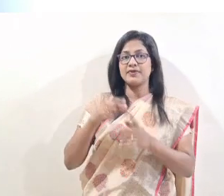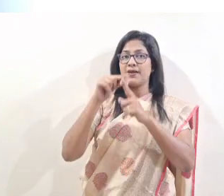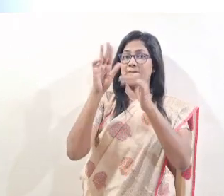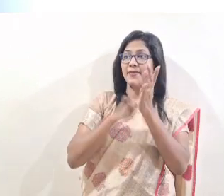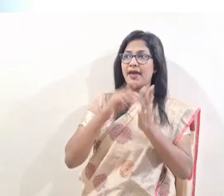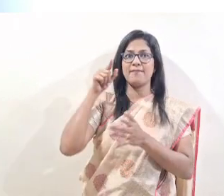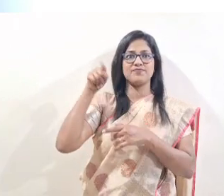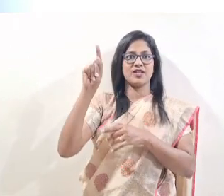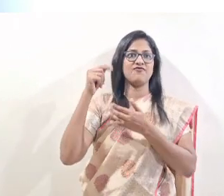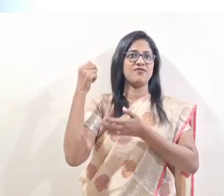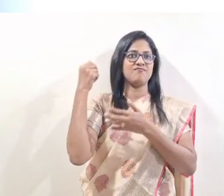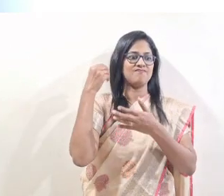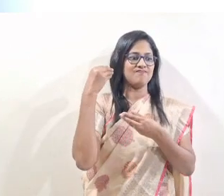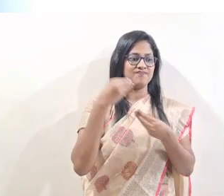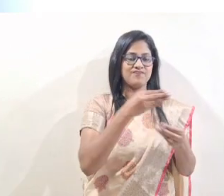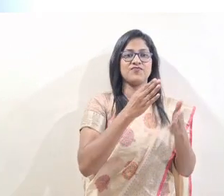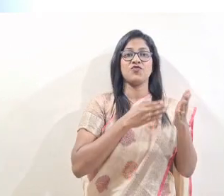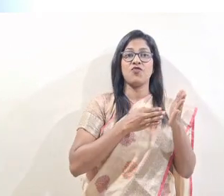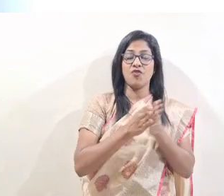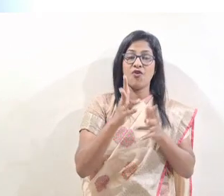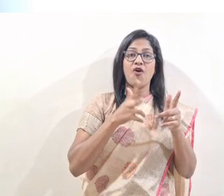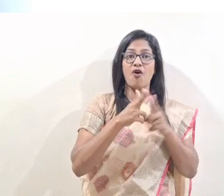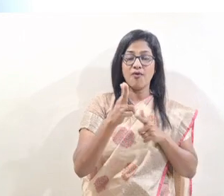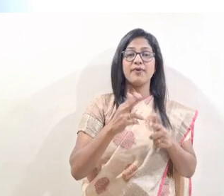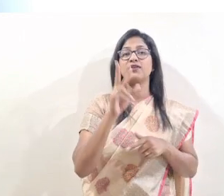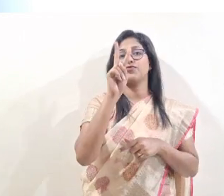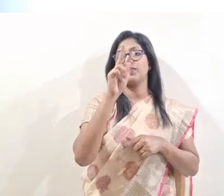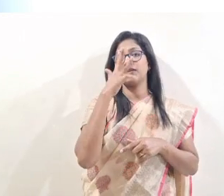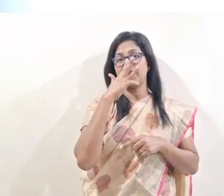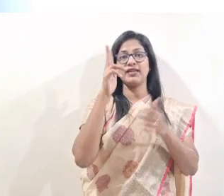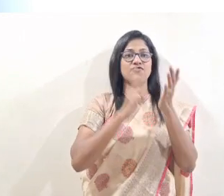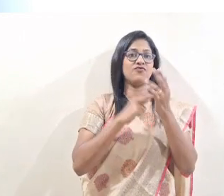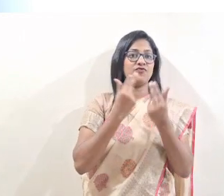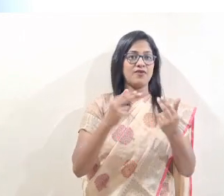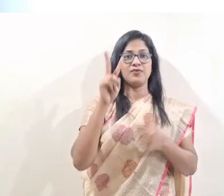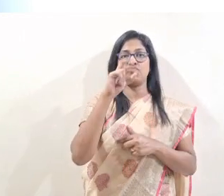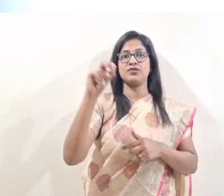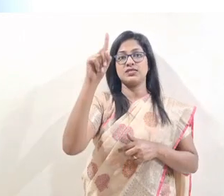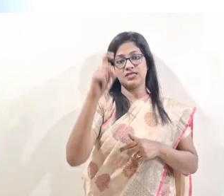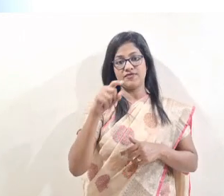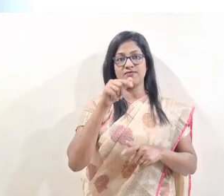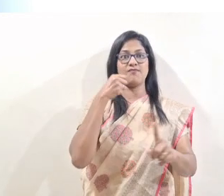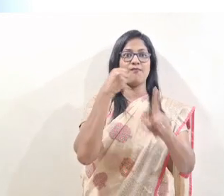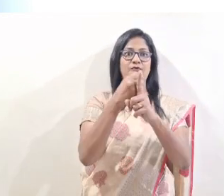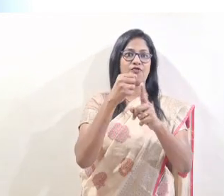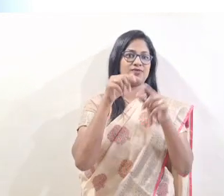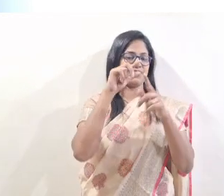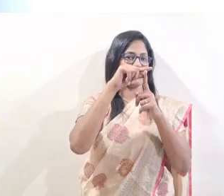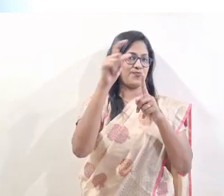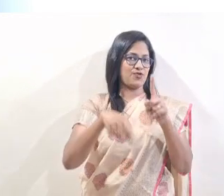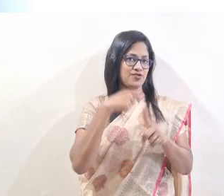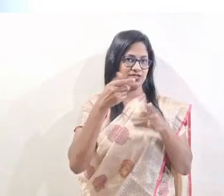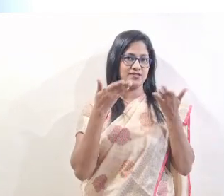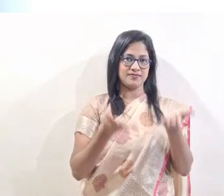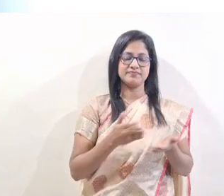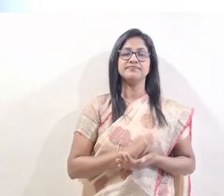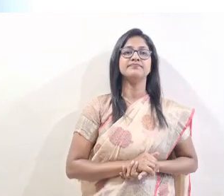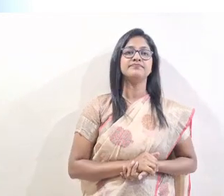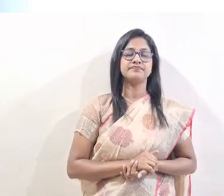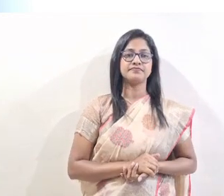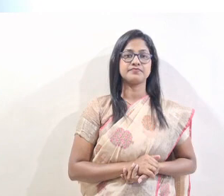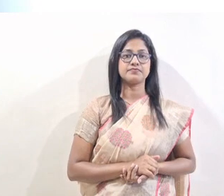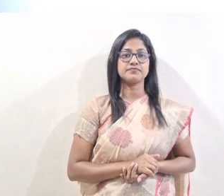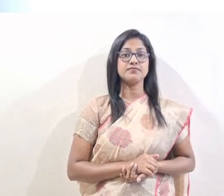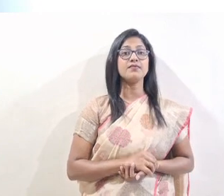Sri Modi ji, on 29th of November 2017. That's one of the highlights of this project. And this